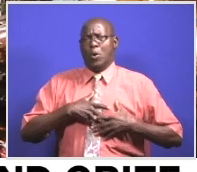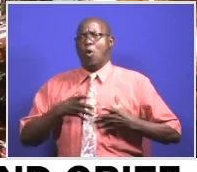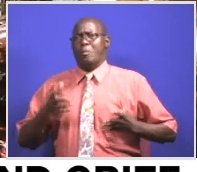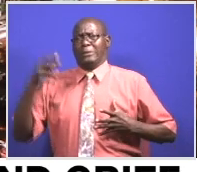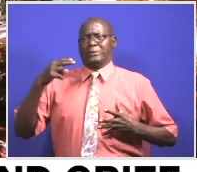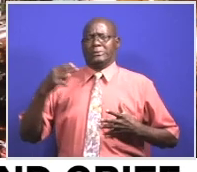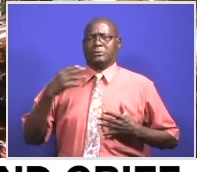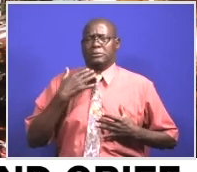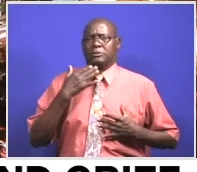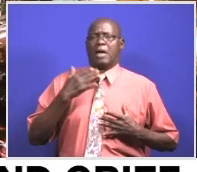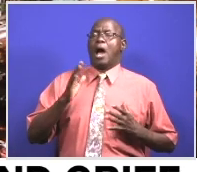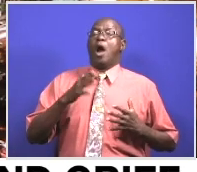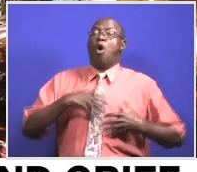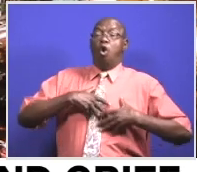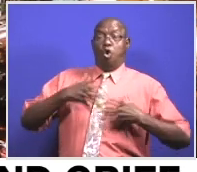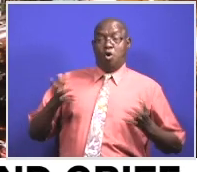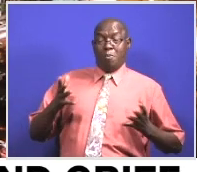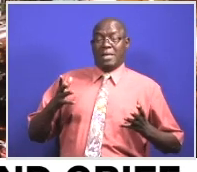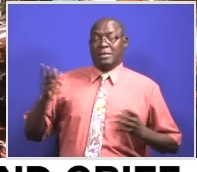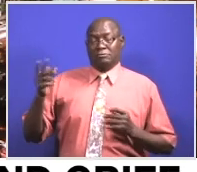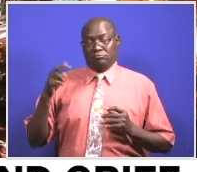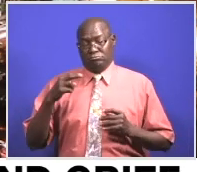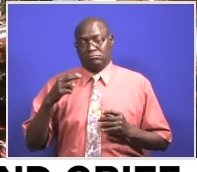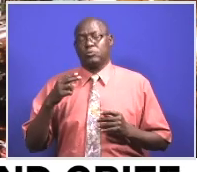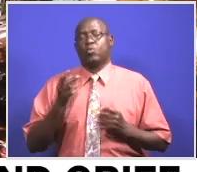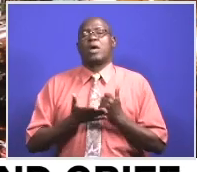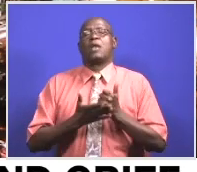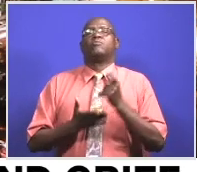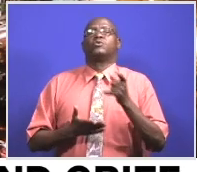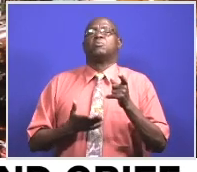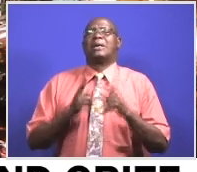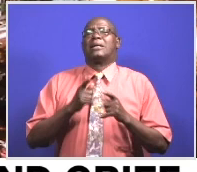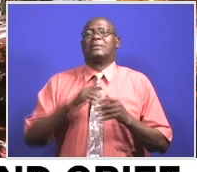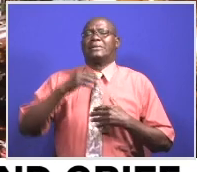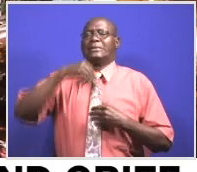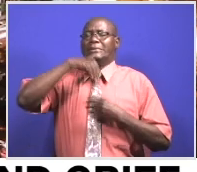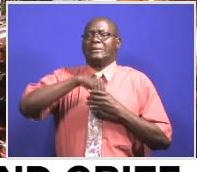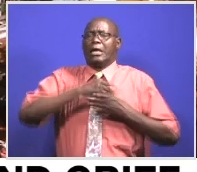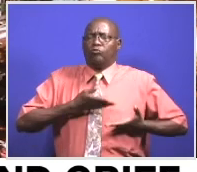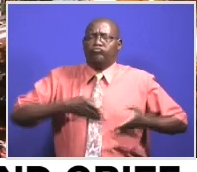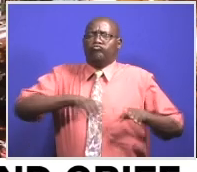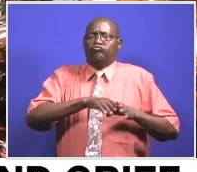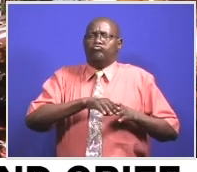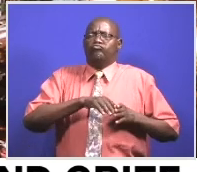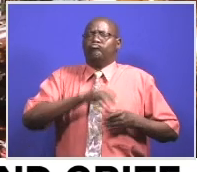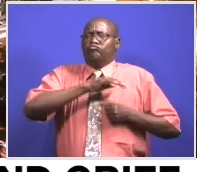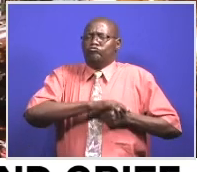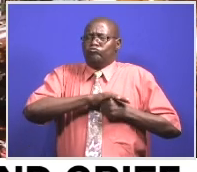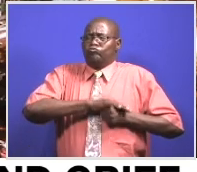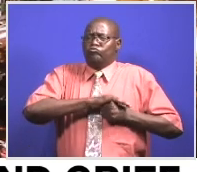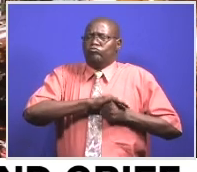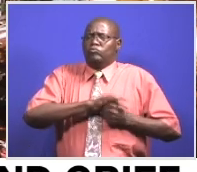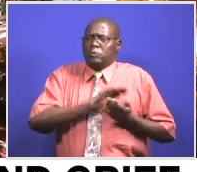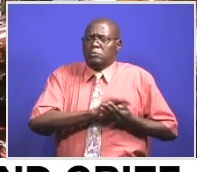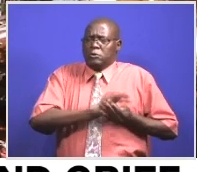open up will help you. But keeping things from inside will start to kill you from inside, and you start